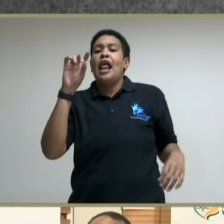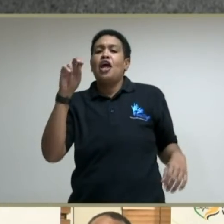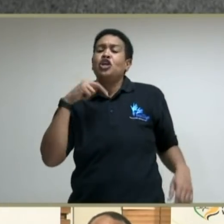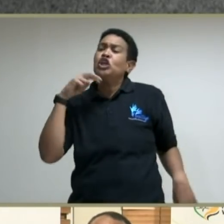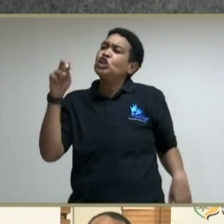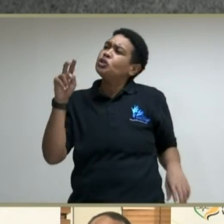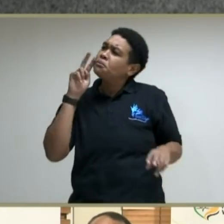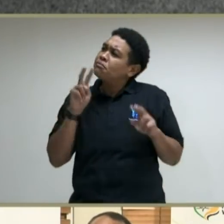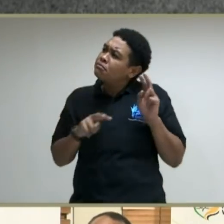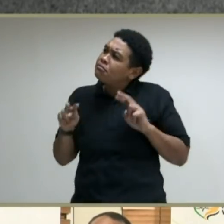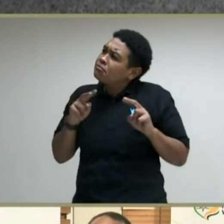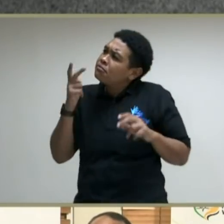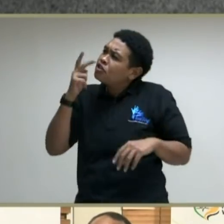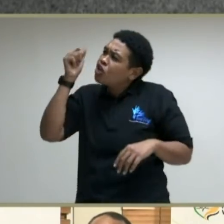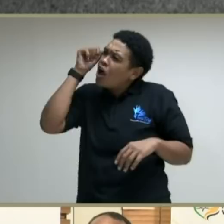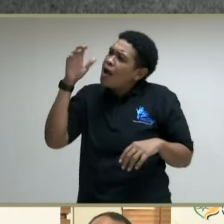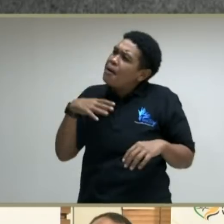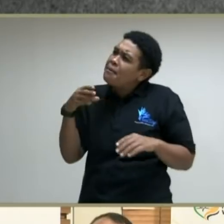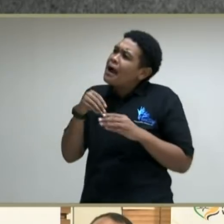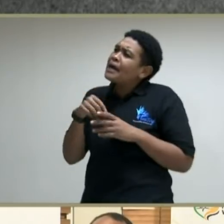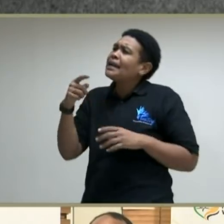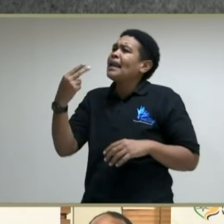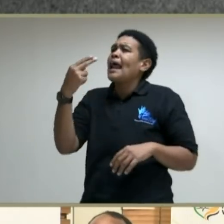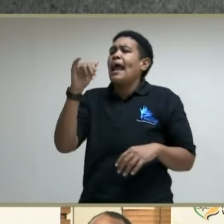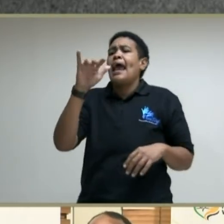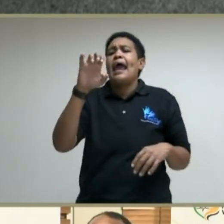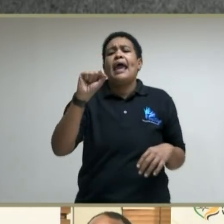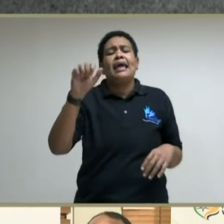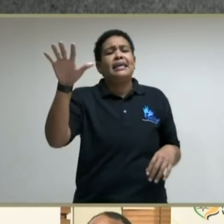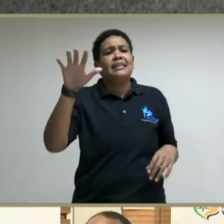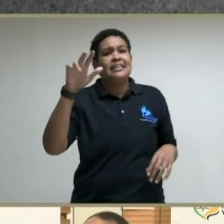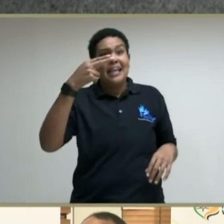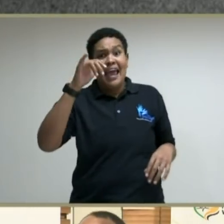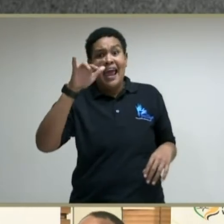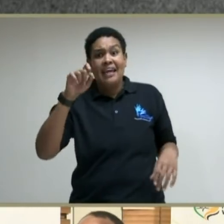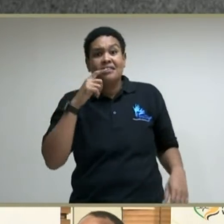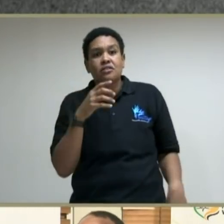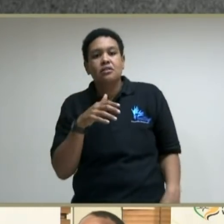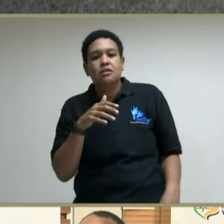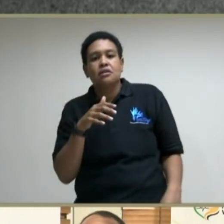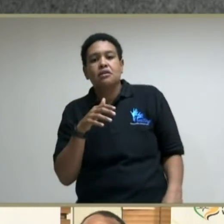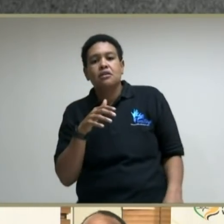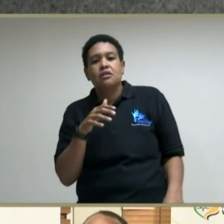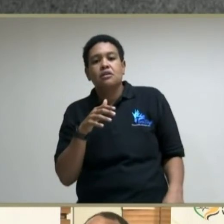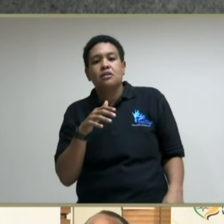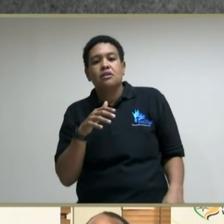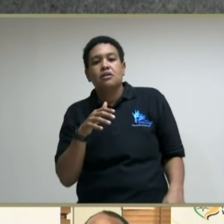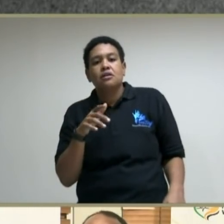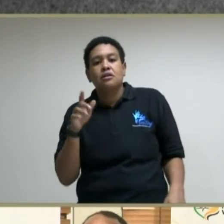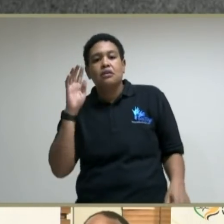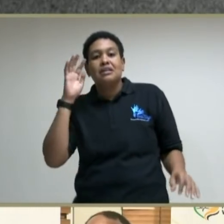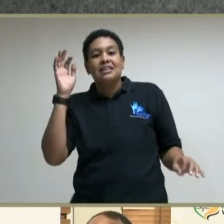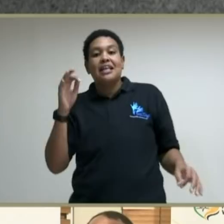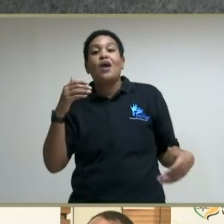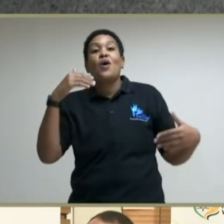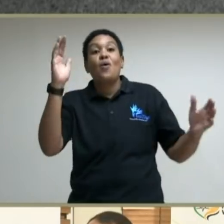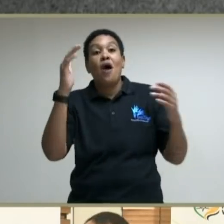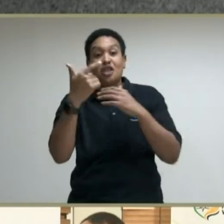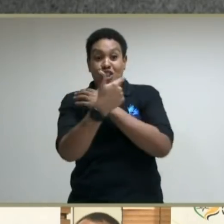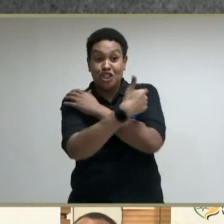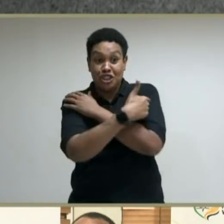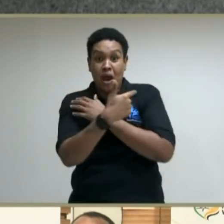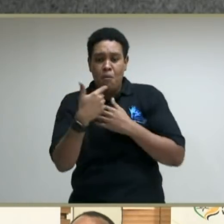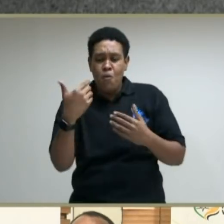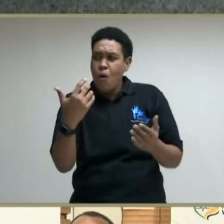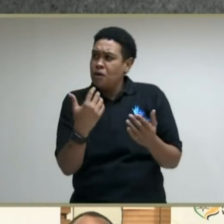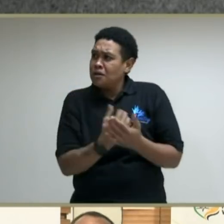I saw a man in Hayes literally trembling because he decided to take the jab, the